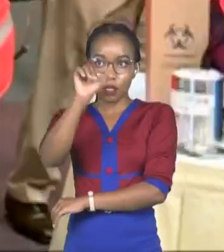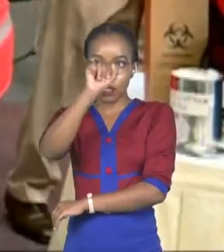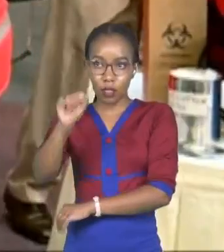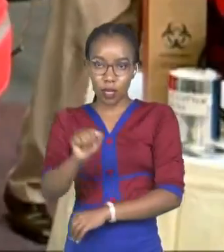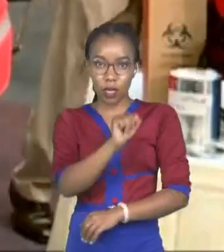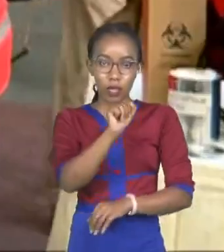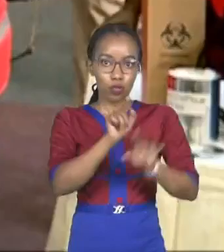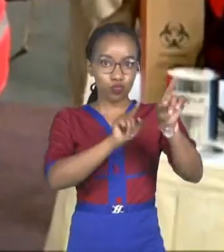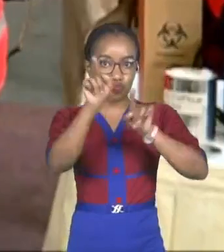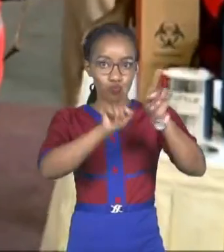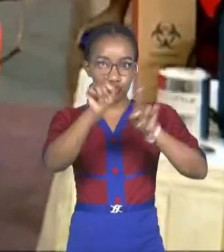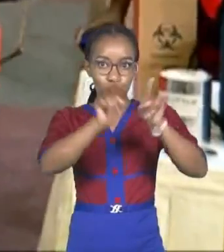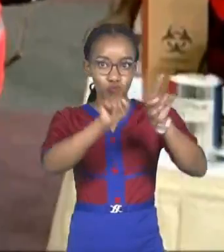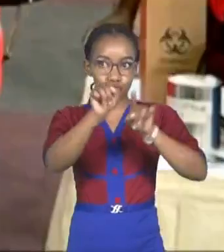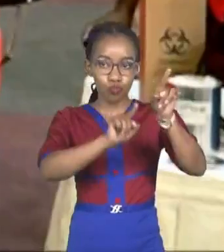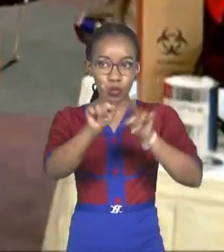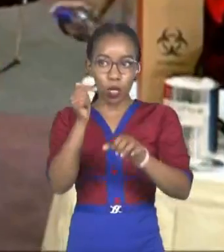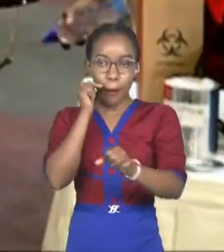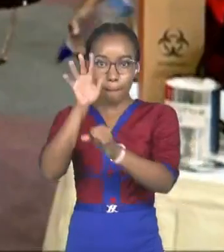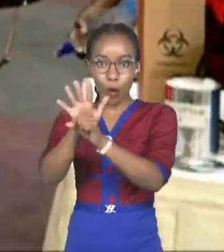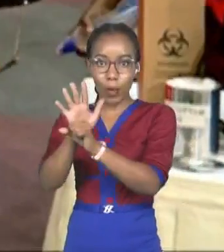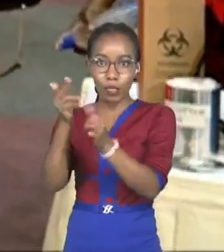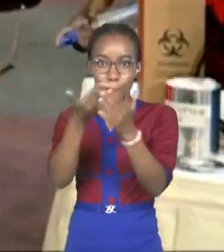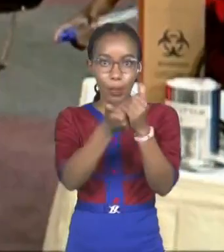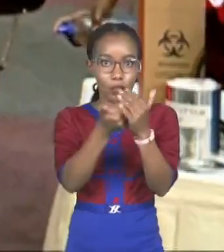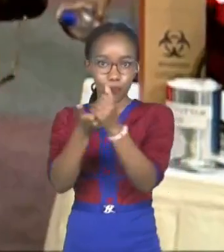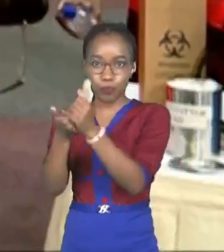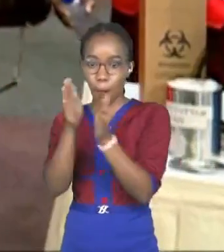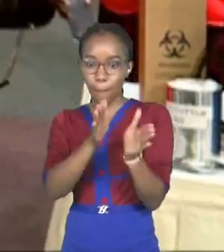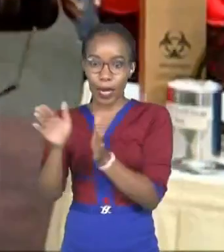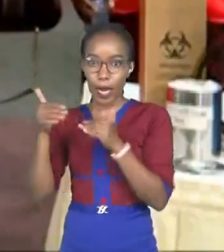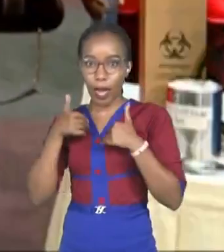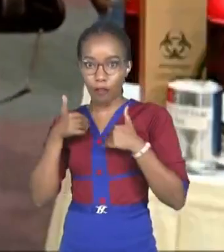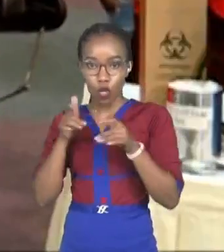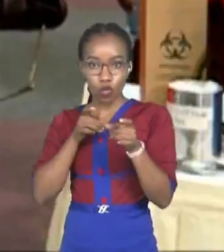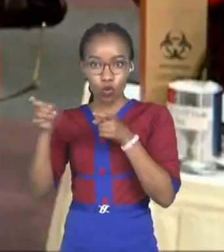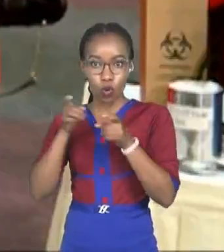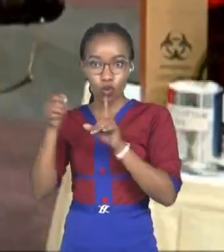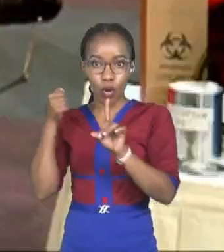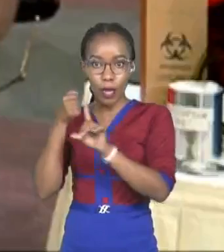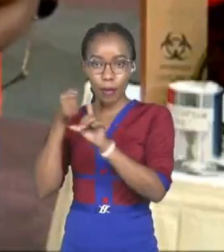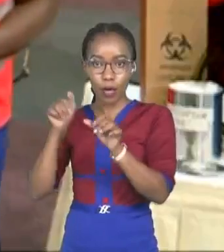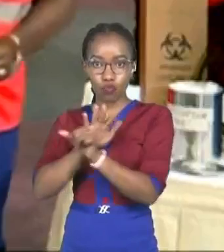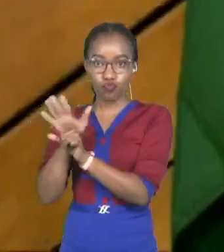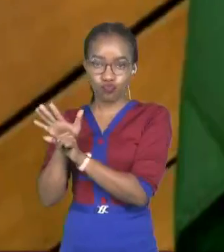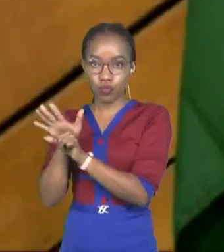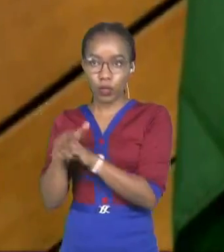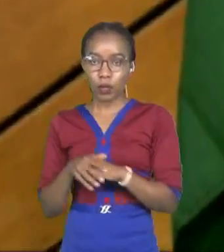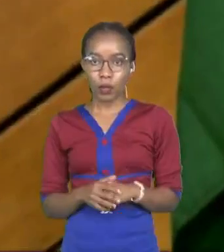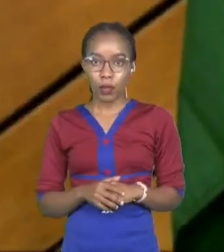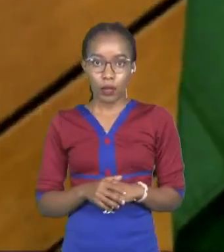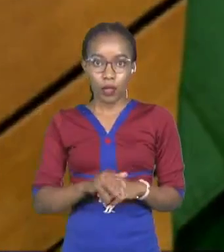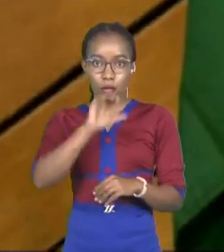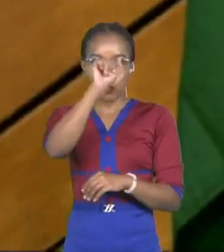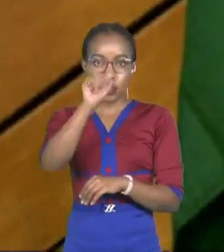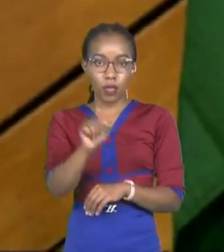Tourism and Wildlife Najib Balala has assured stakeholders of a plan to mitigate the impact of this pandemic in the industry. Balala